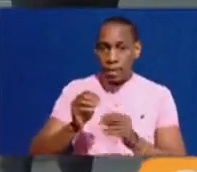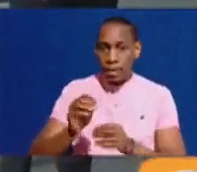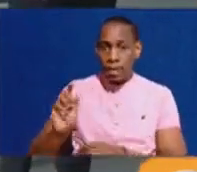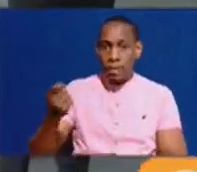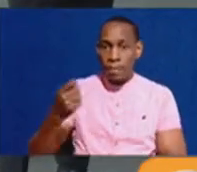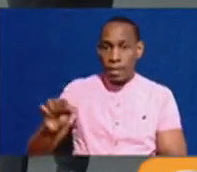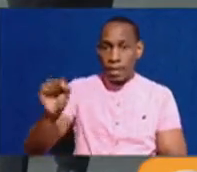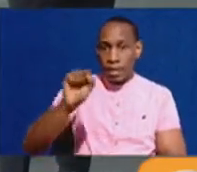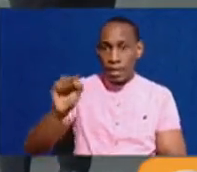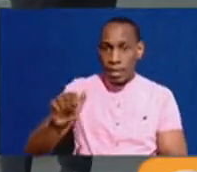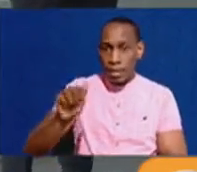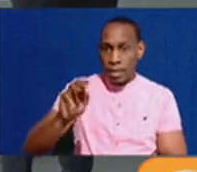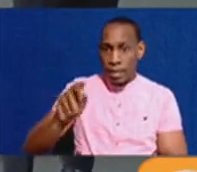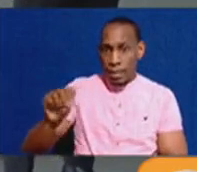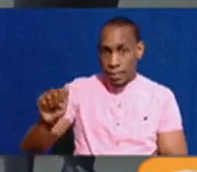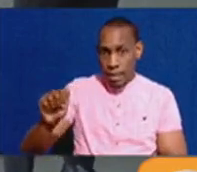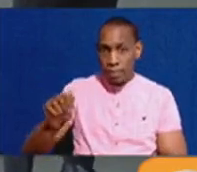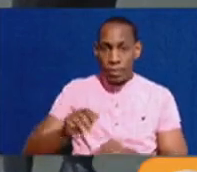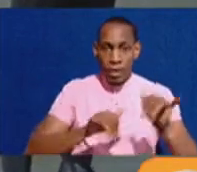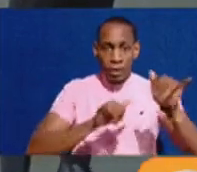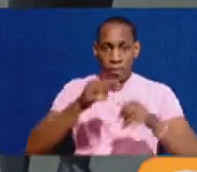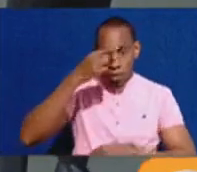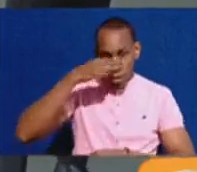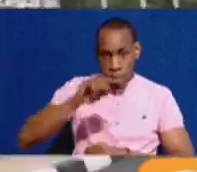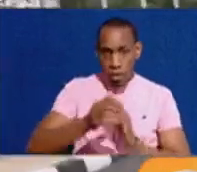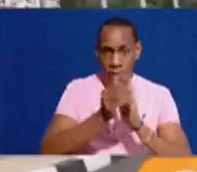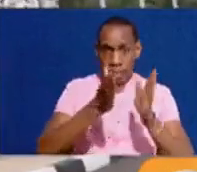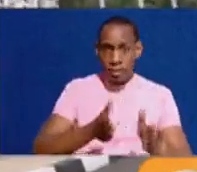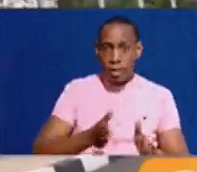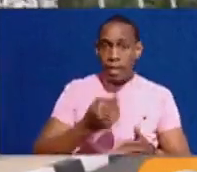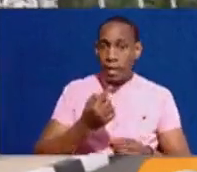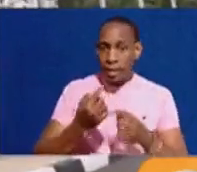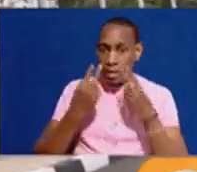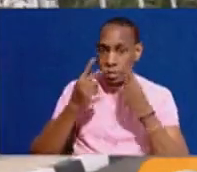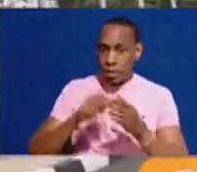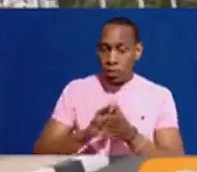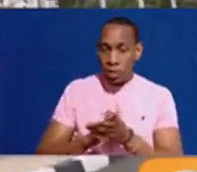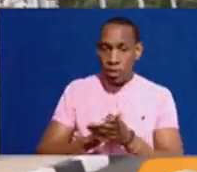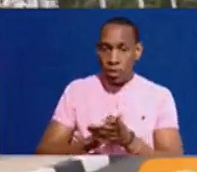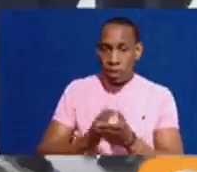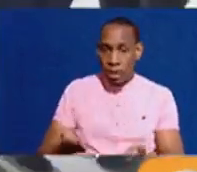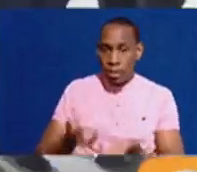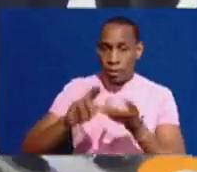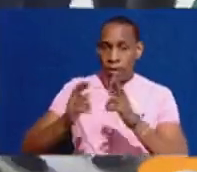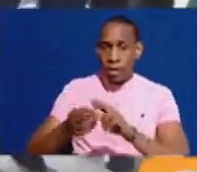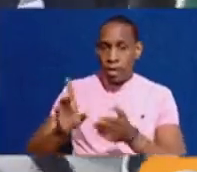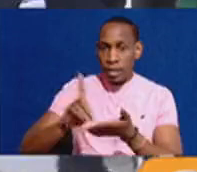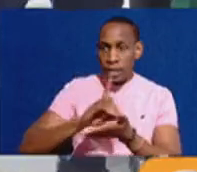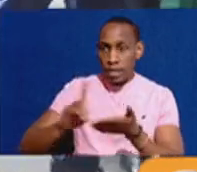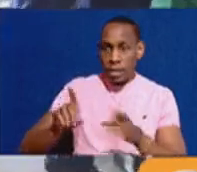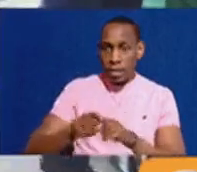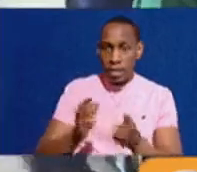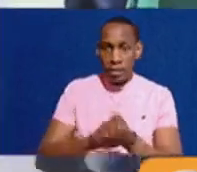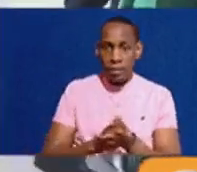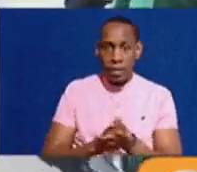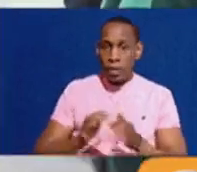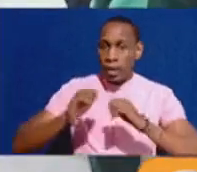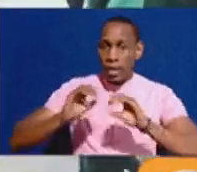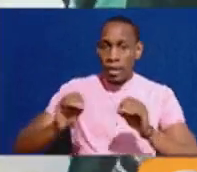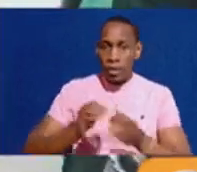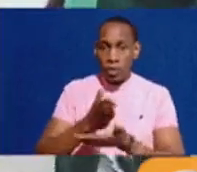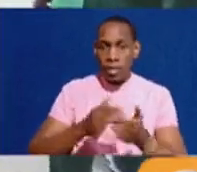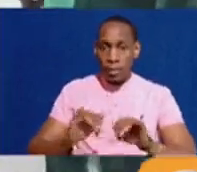Samia Suluhu Hassan. Foreign policy observers see this as a move to bolster relations with Dar es Salaam that may not largely agree with some